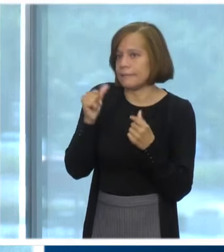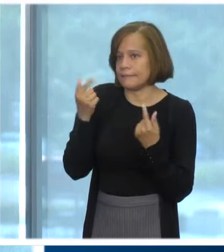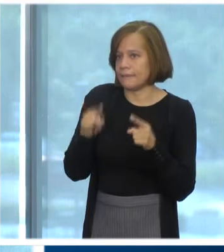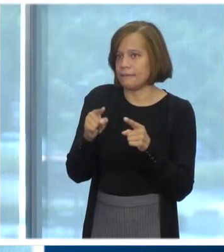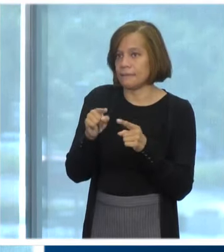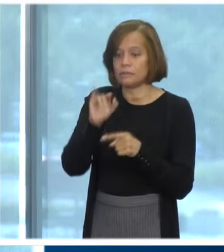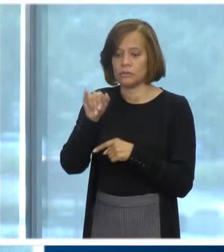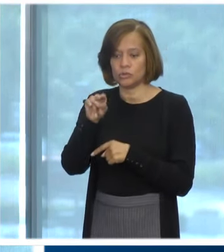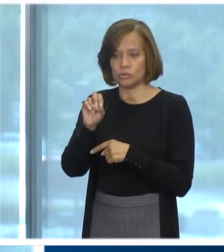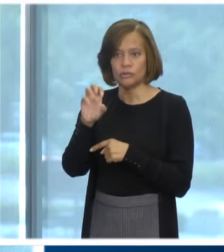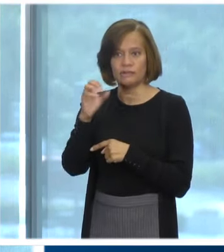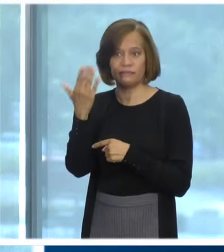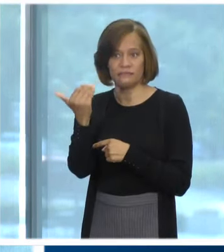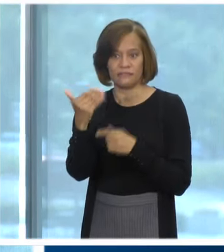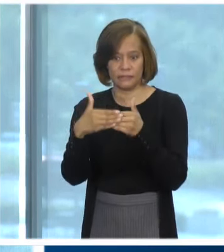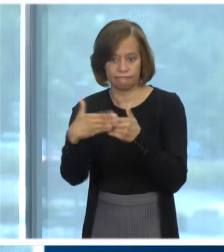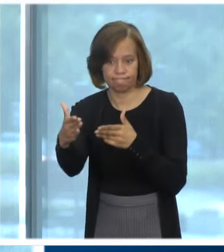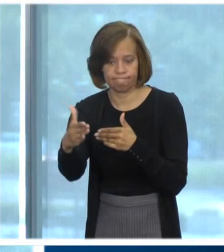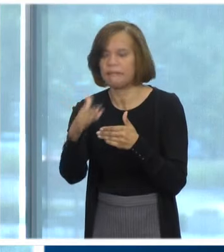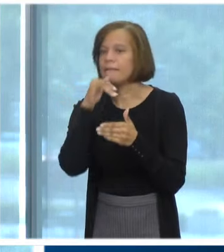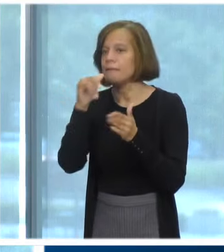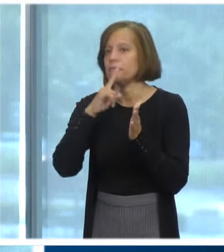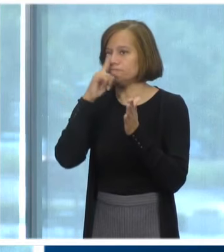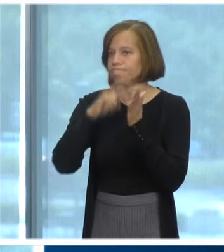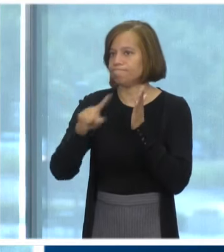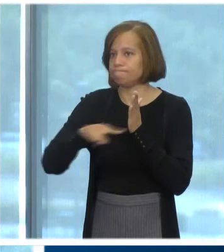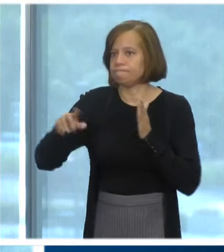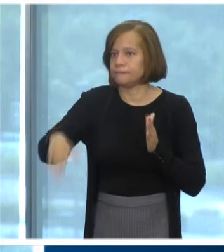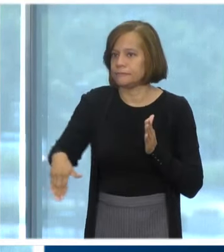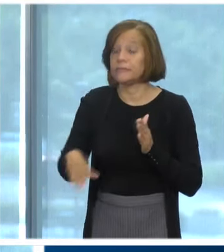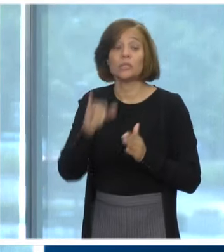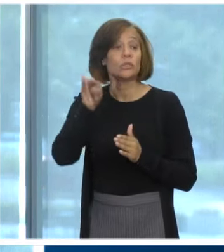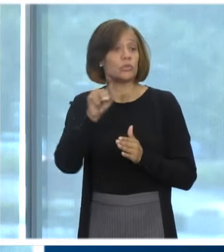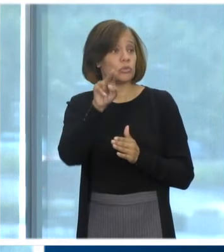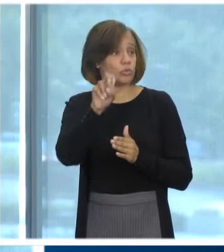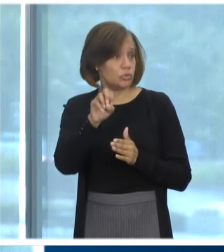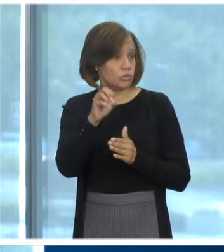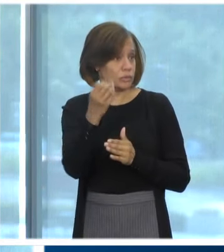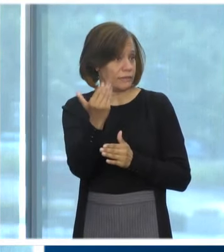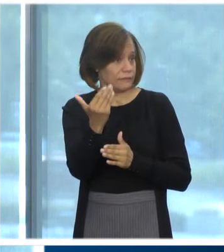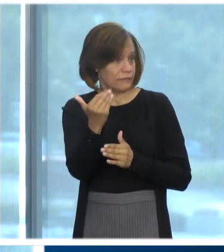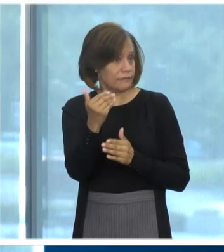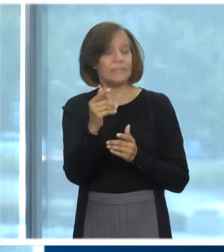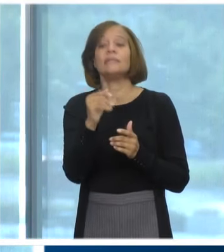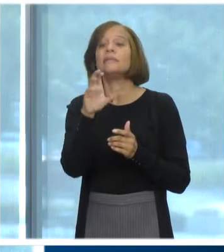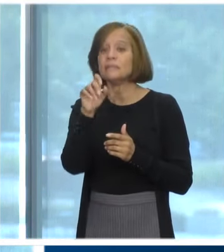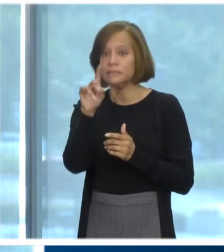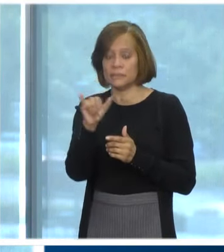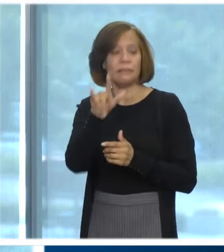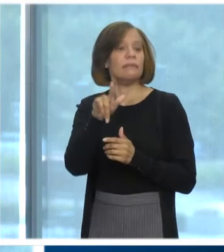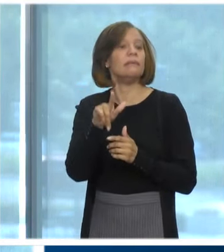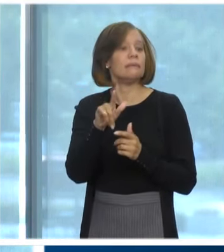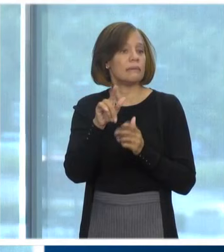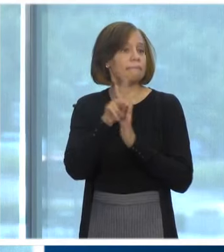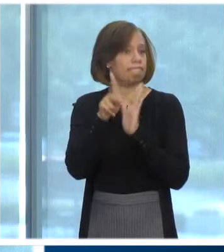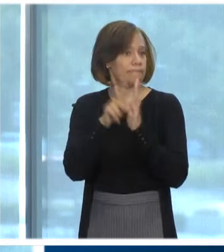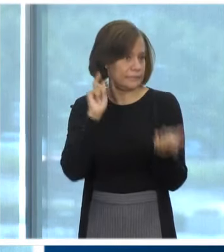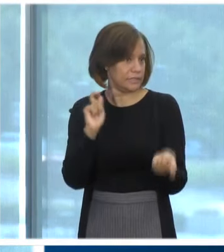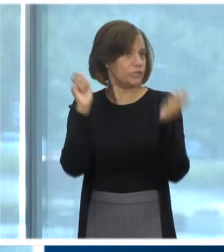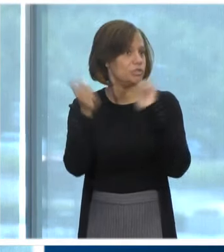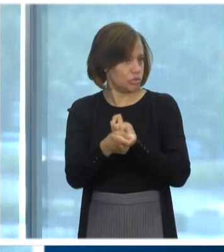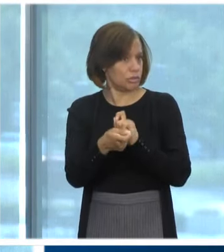15th and beyond. June 15th is when the city changed its policy about using chemical spray against peaceful protesters. So